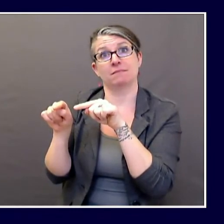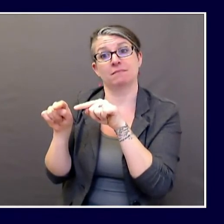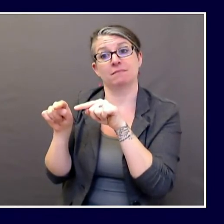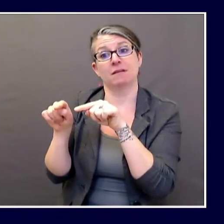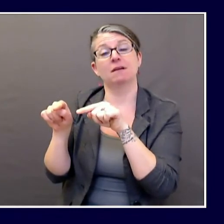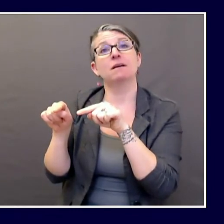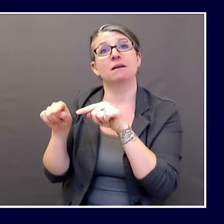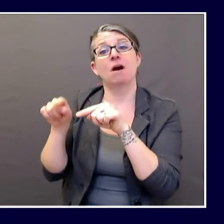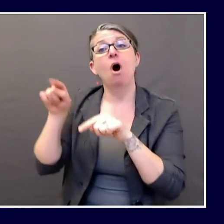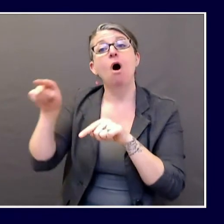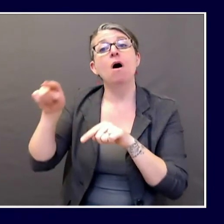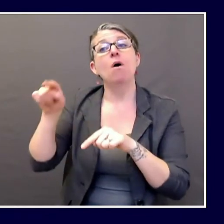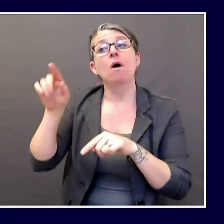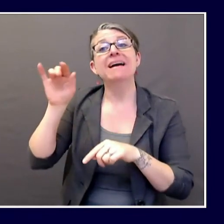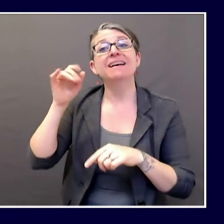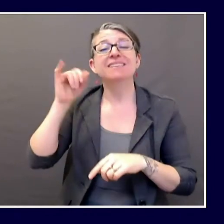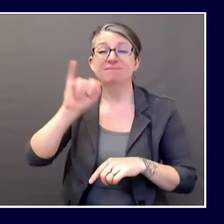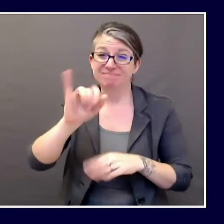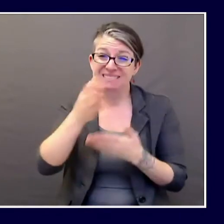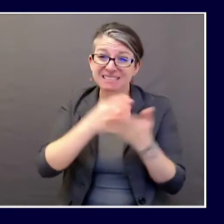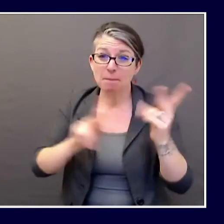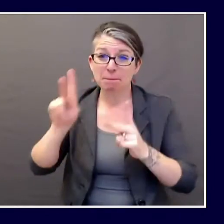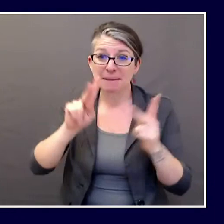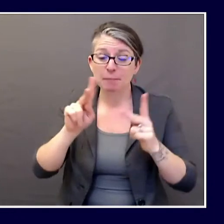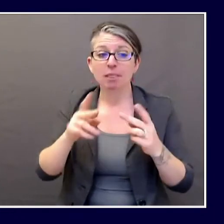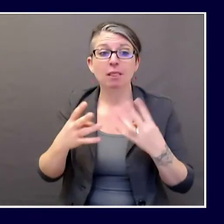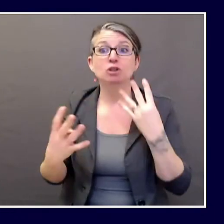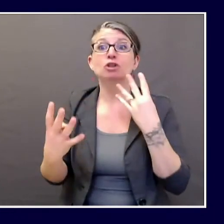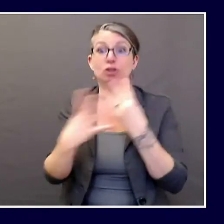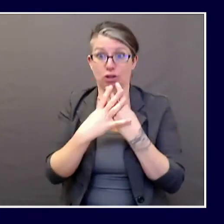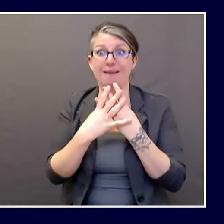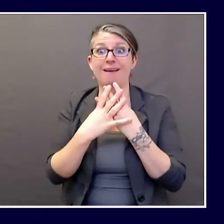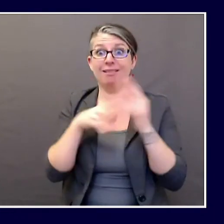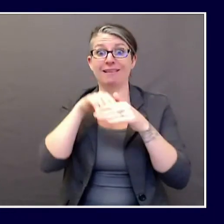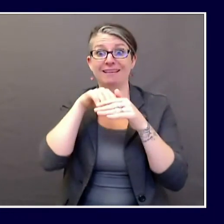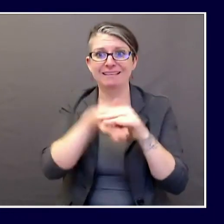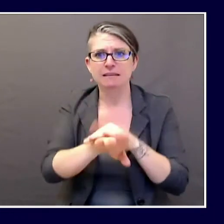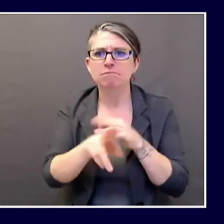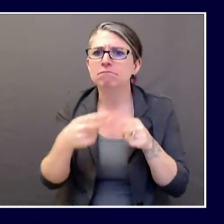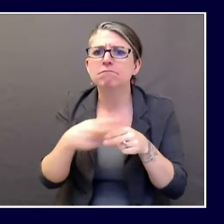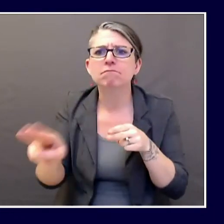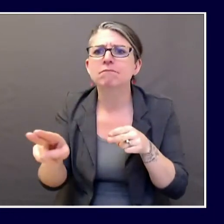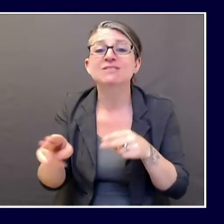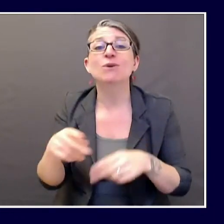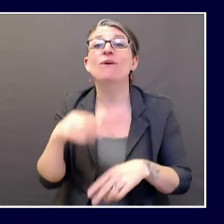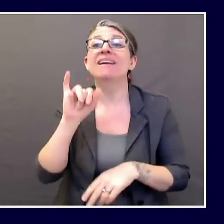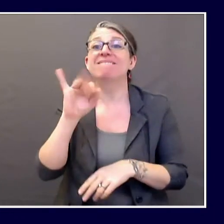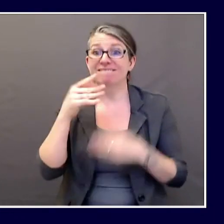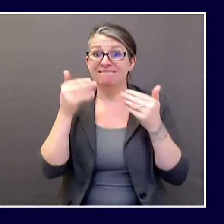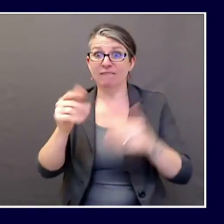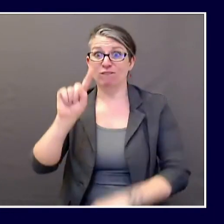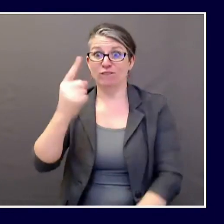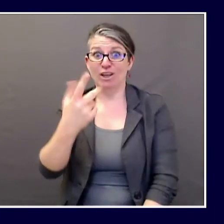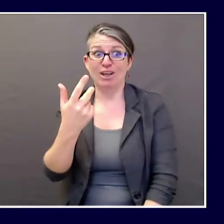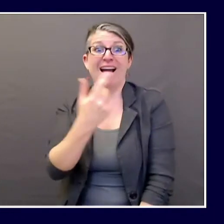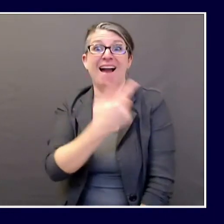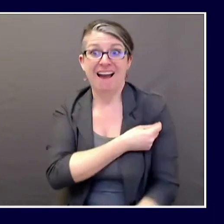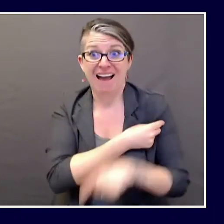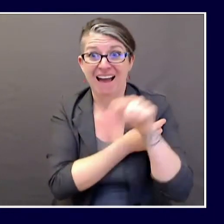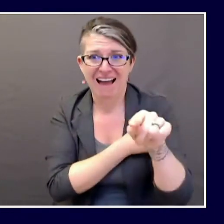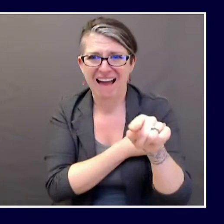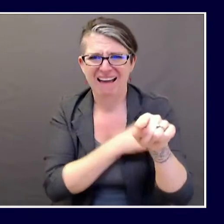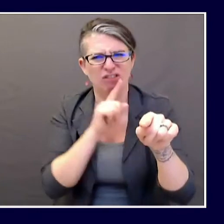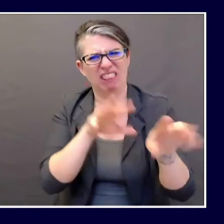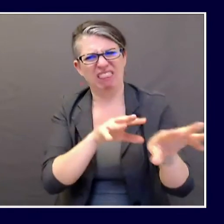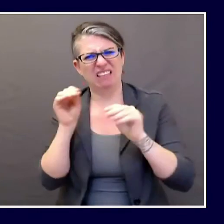if some of them are scheduled to be released, then we either need to make sure they are connected with someone to get their